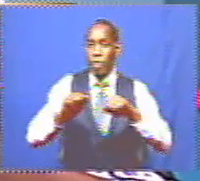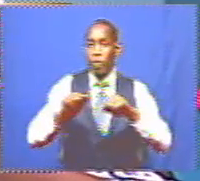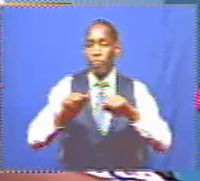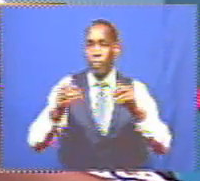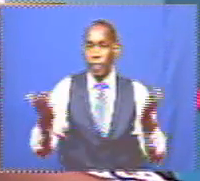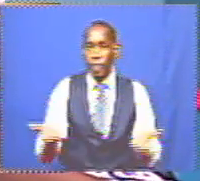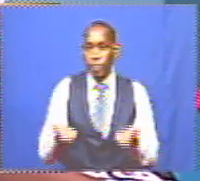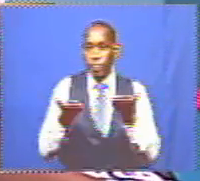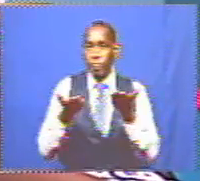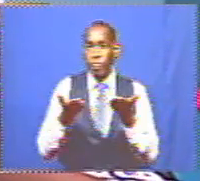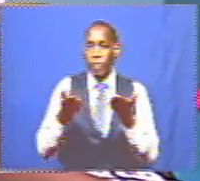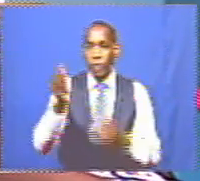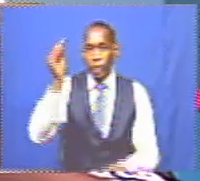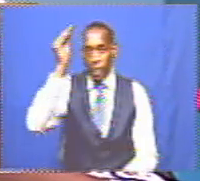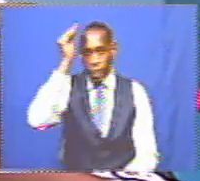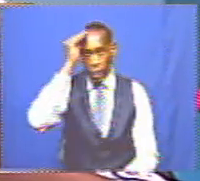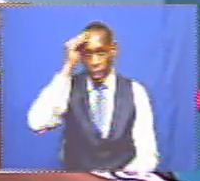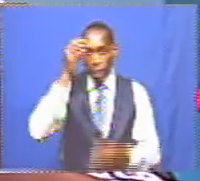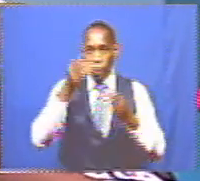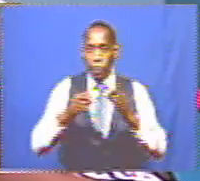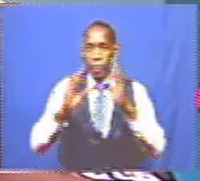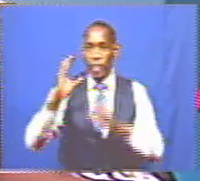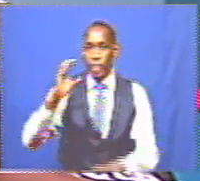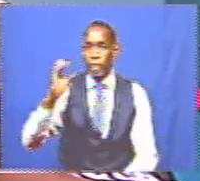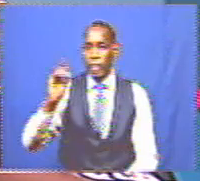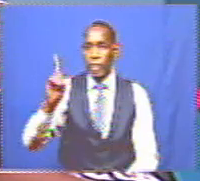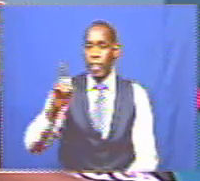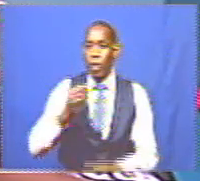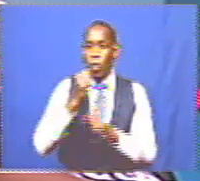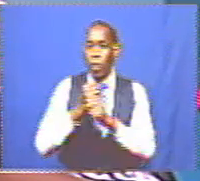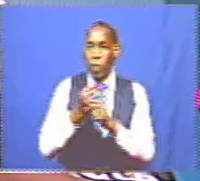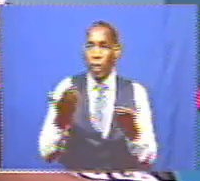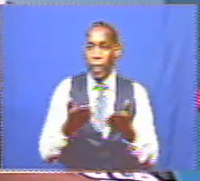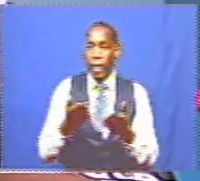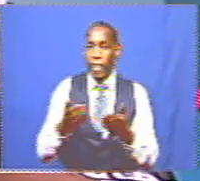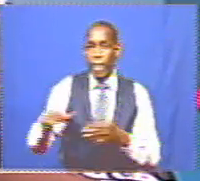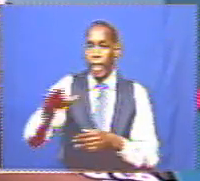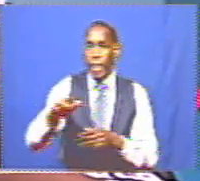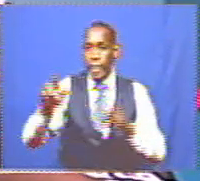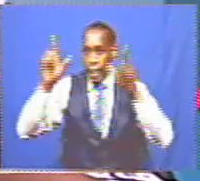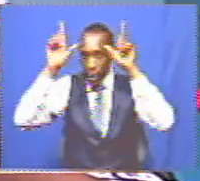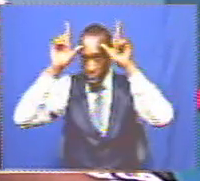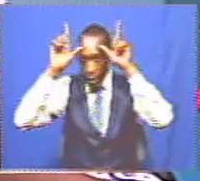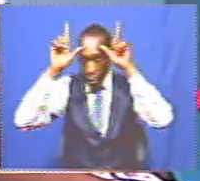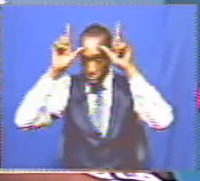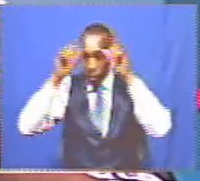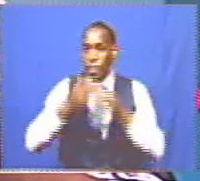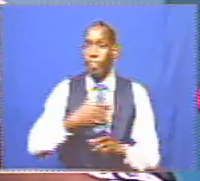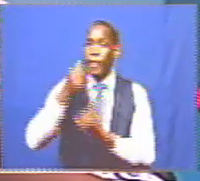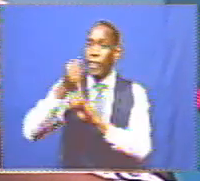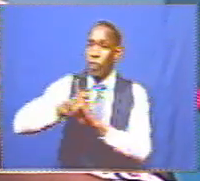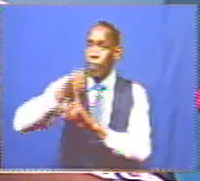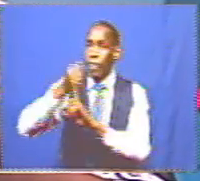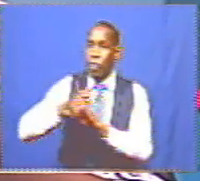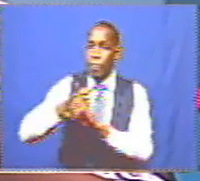education officer. The CDE was working out of a milk shed in Kiambu County. I was able to lobby